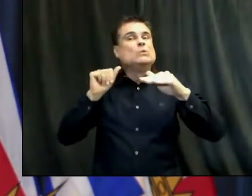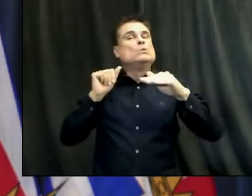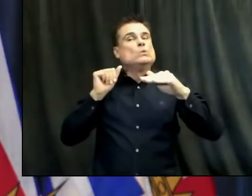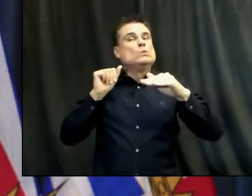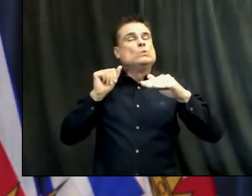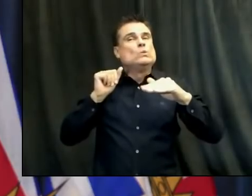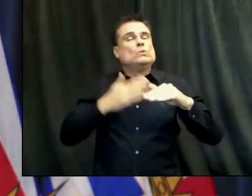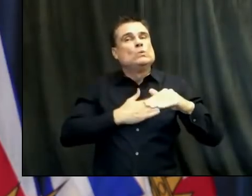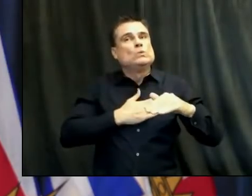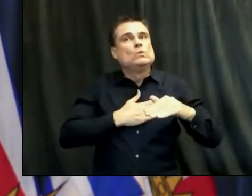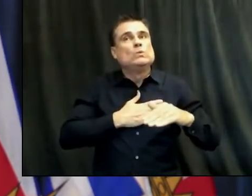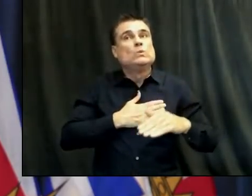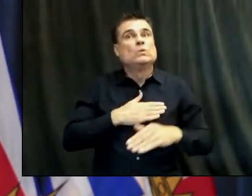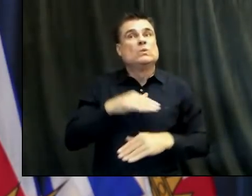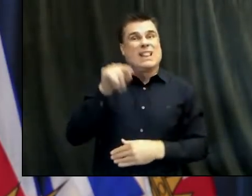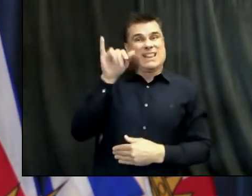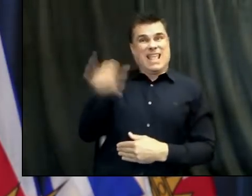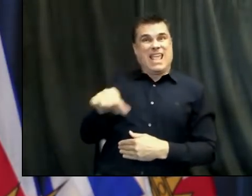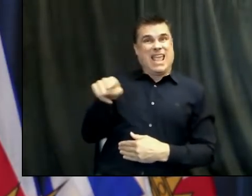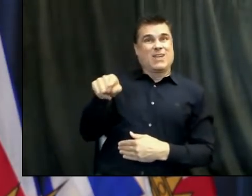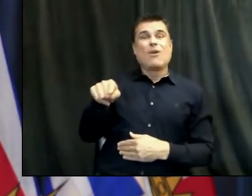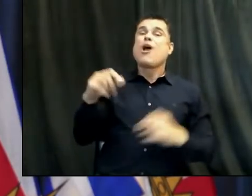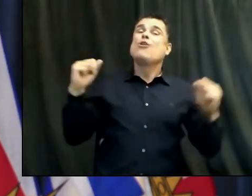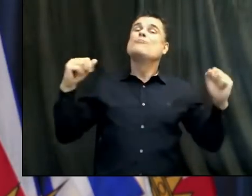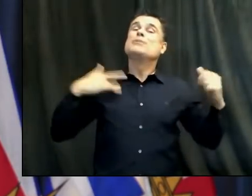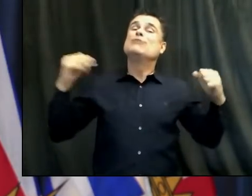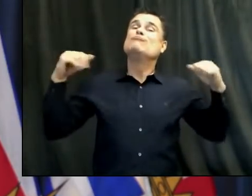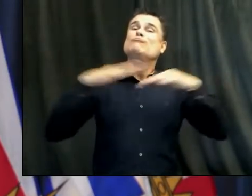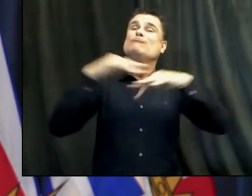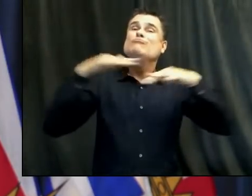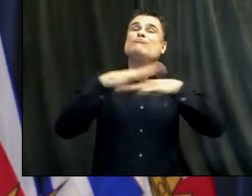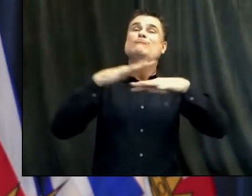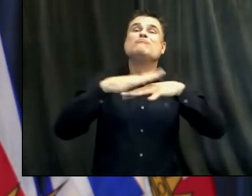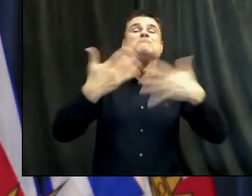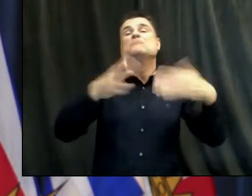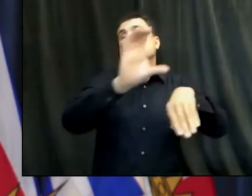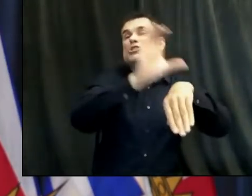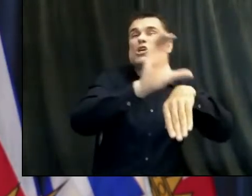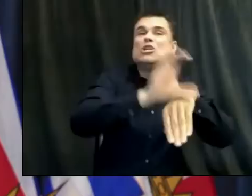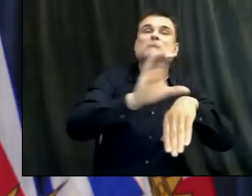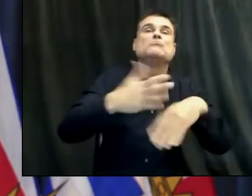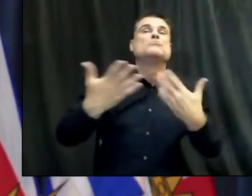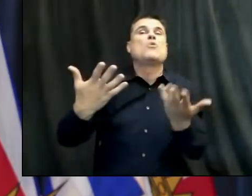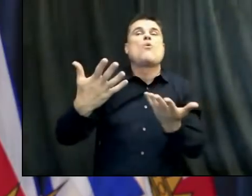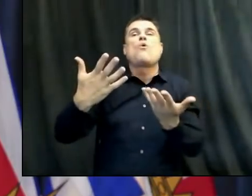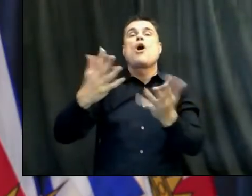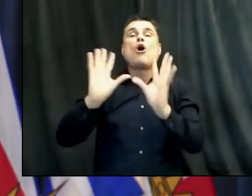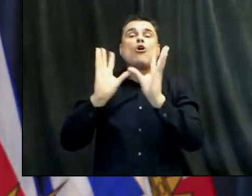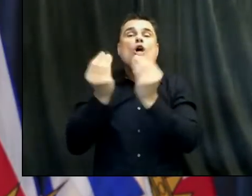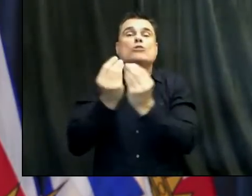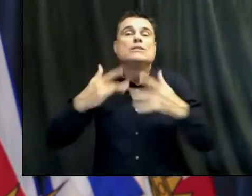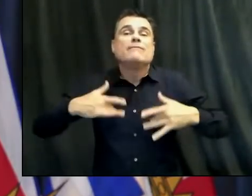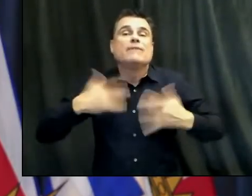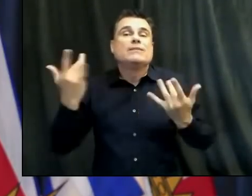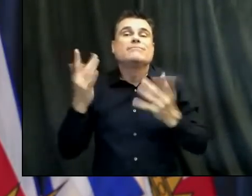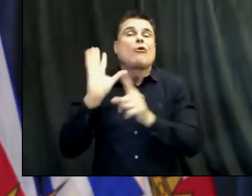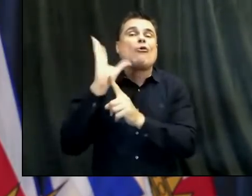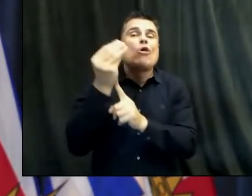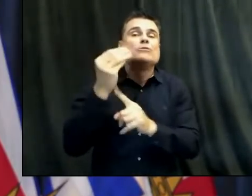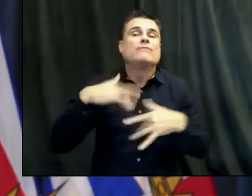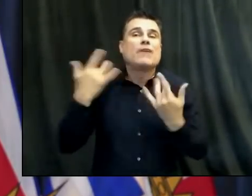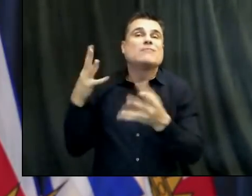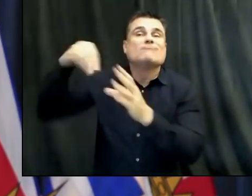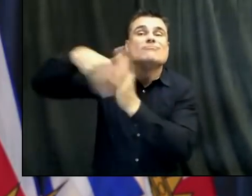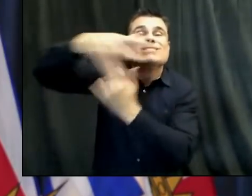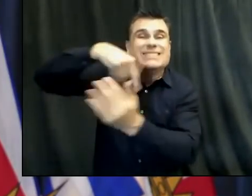generally speaking, those kind of activities, whether it be those activities or other cultural activities or a way we measure health in our community, so we understand